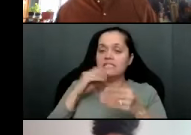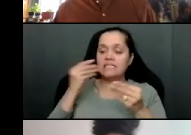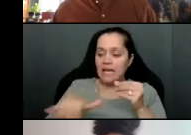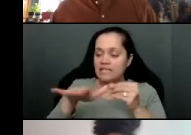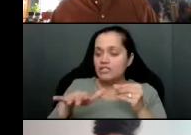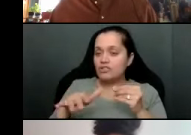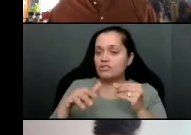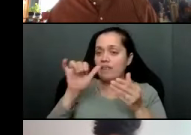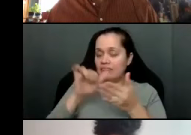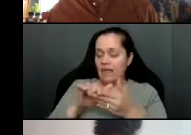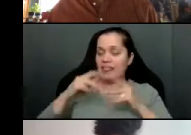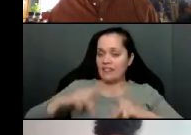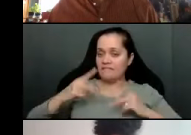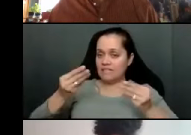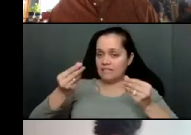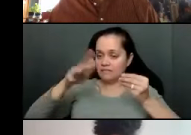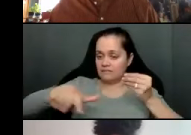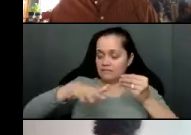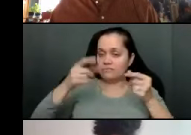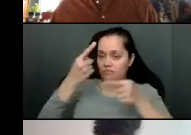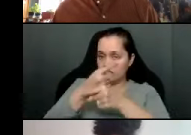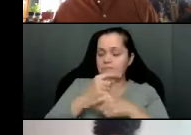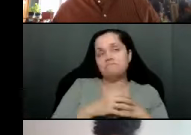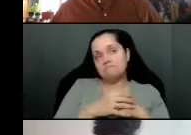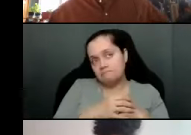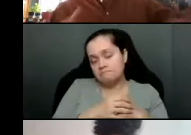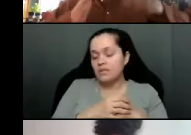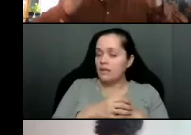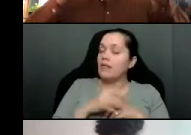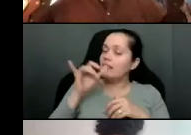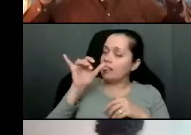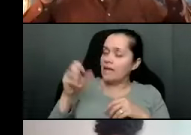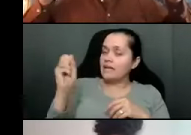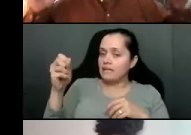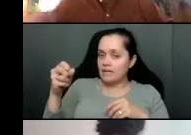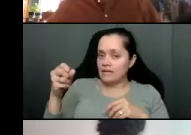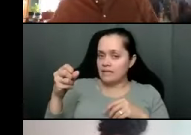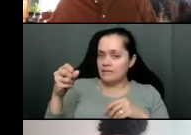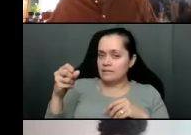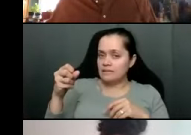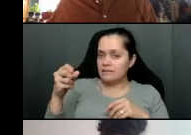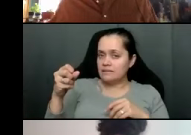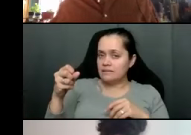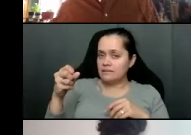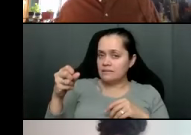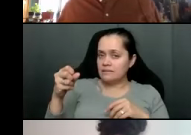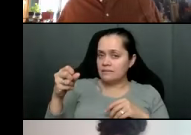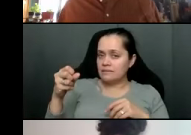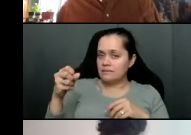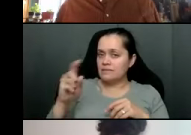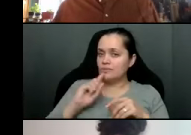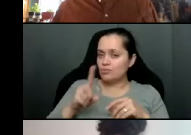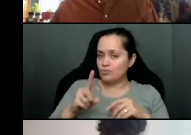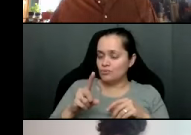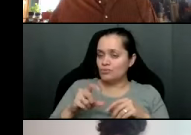that, the physical landscape. Well, that too would be true. In